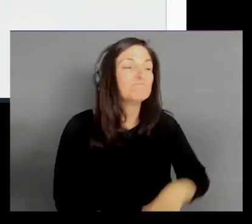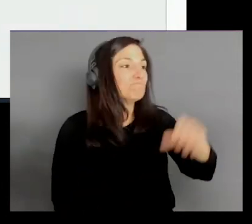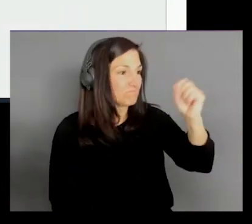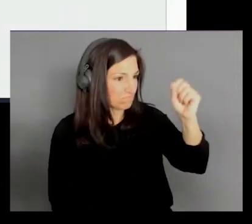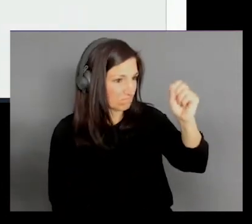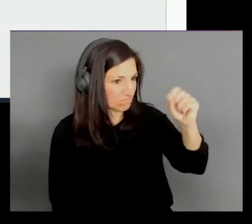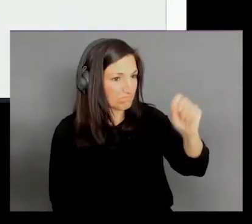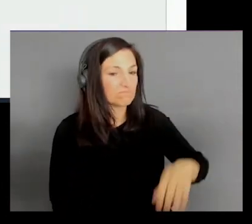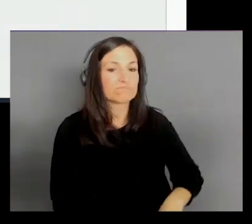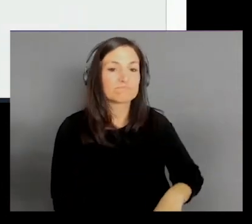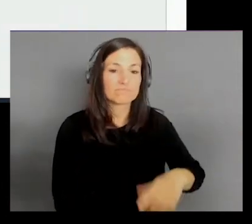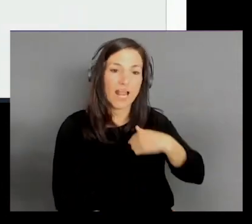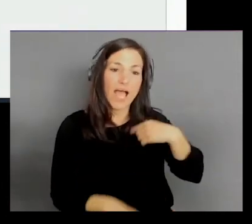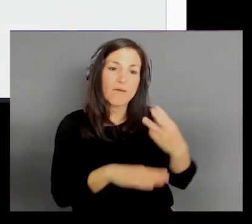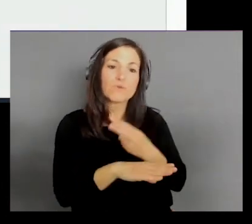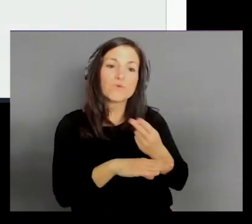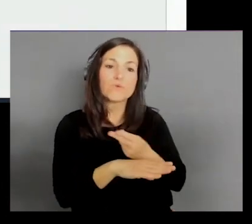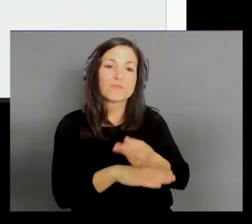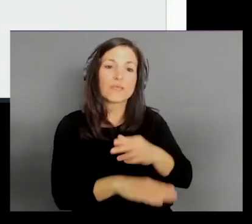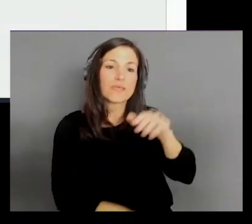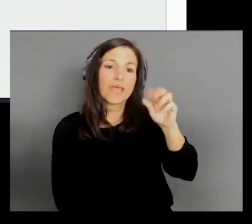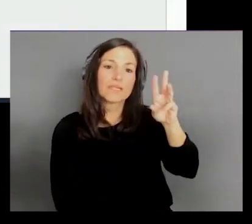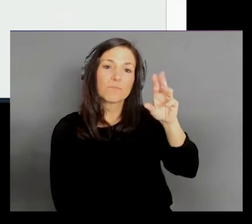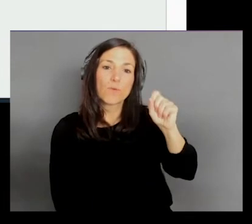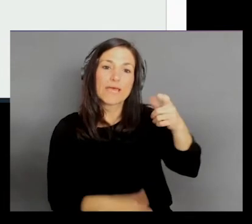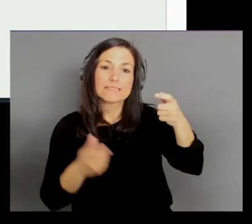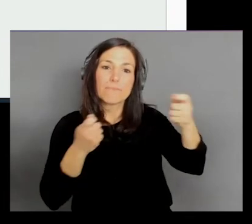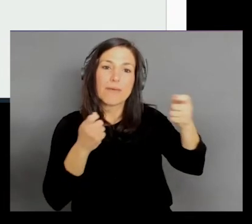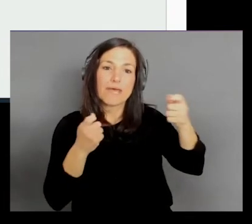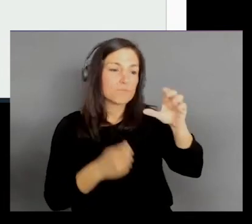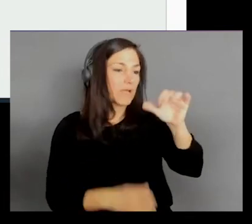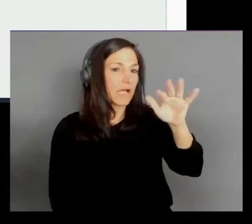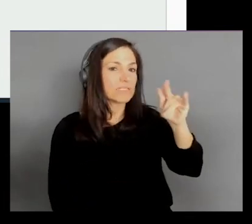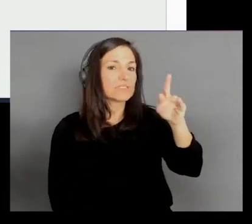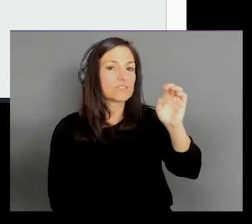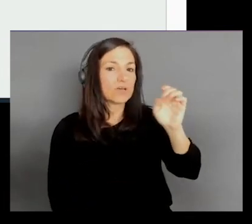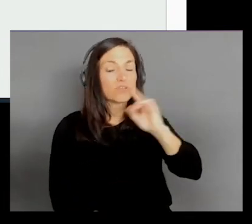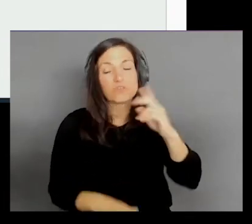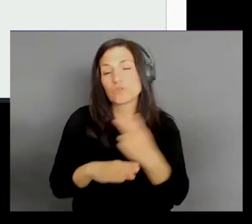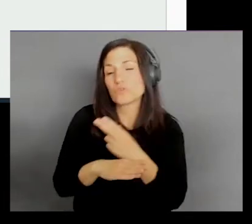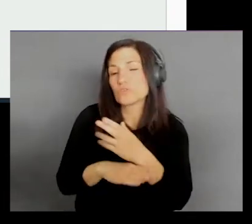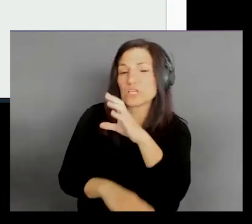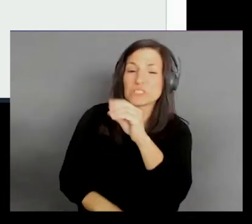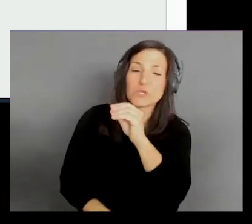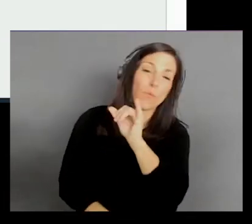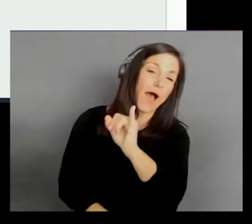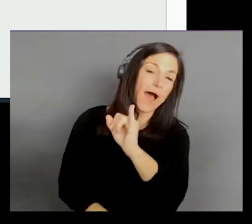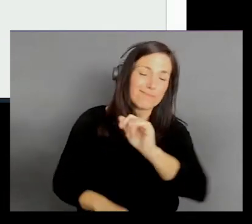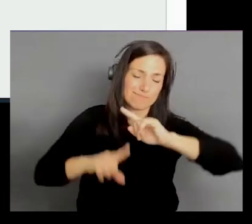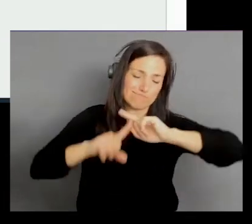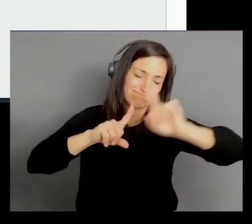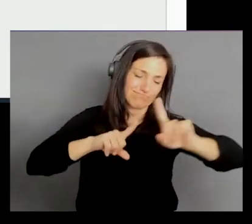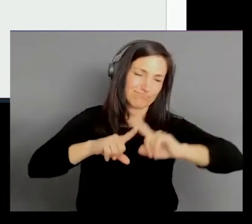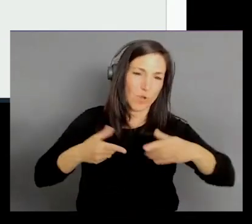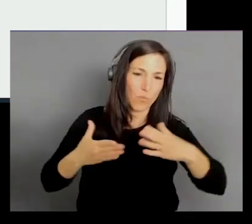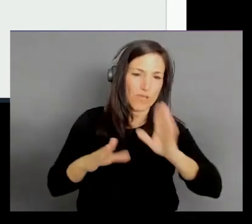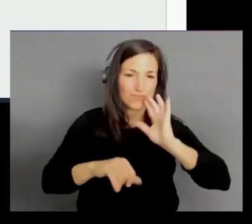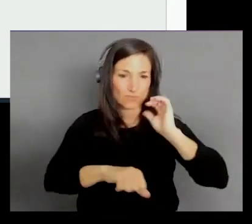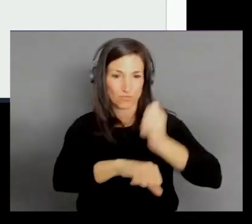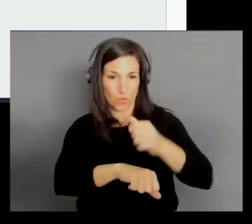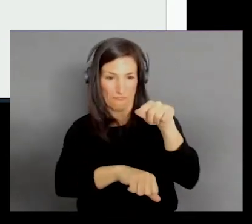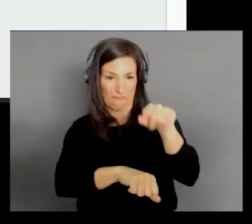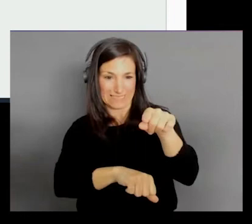AWS Management Console, but you can use CloudFormation, you can use a CLI. There's multiple ways to do this. So